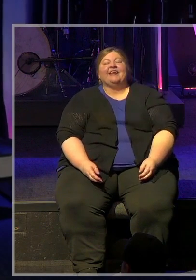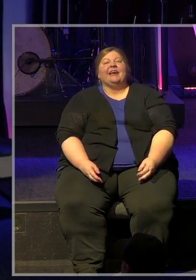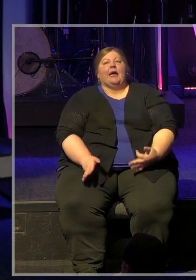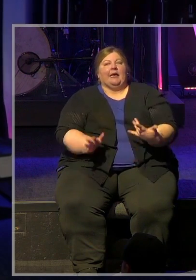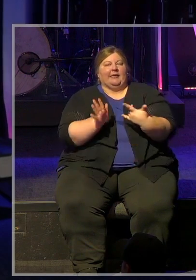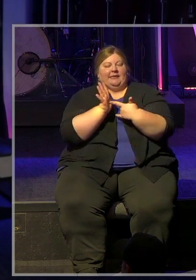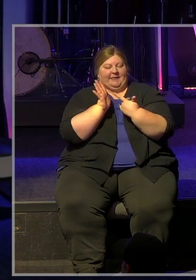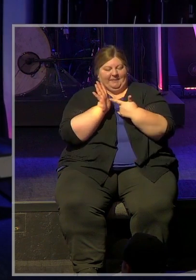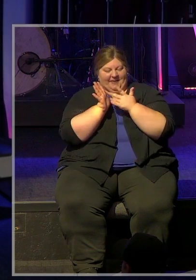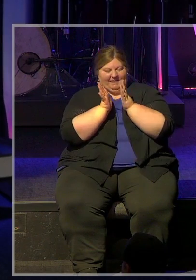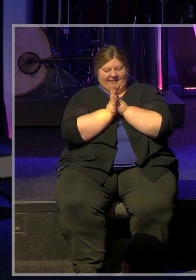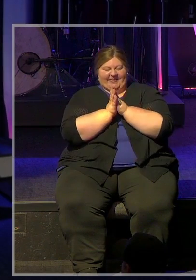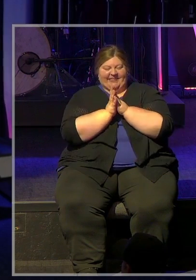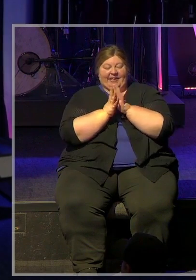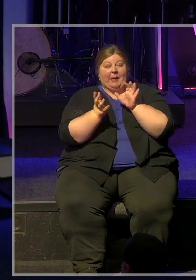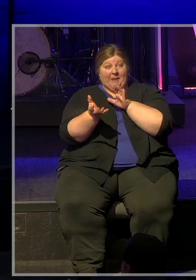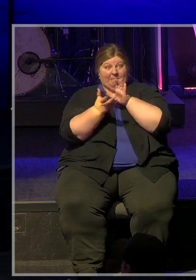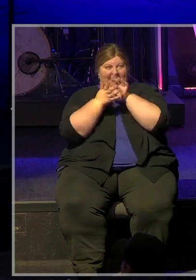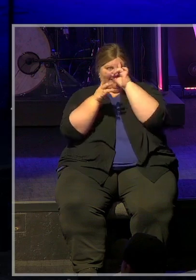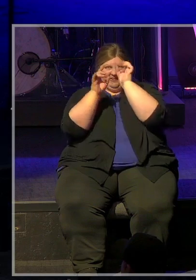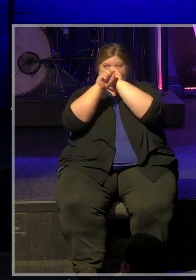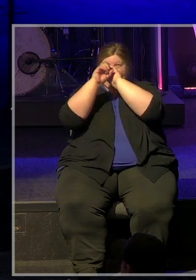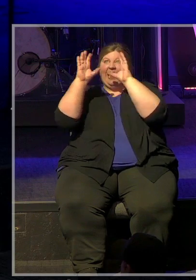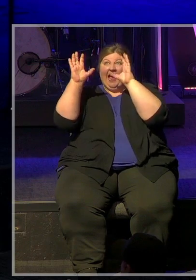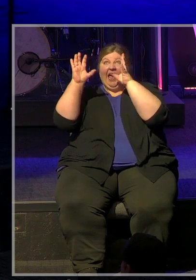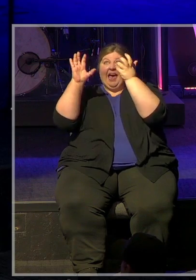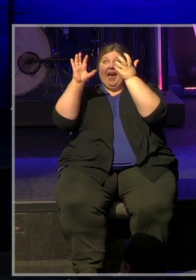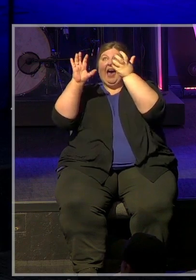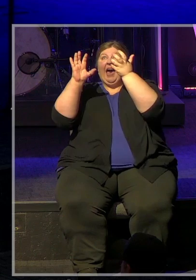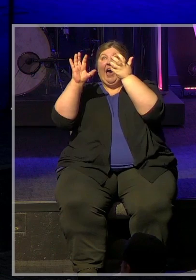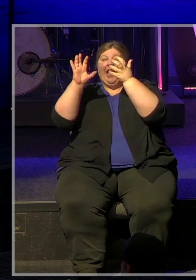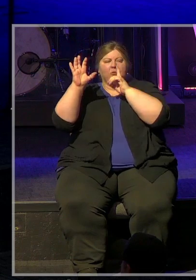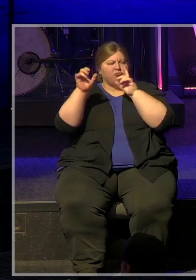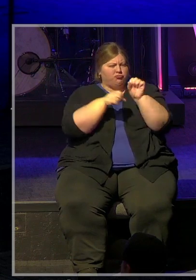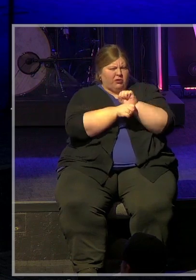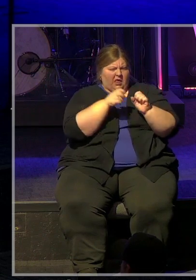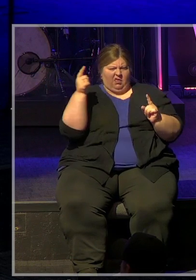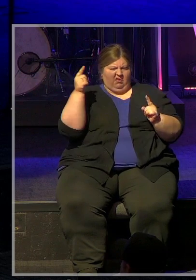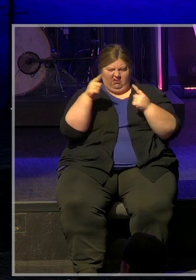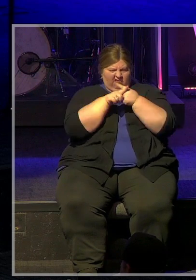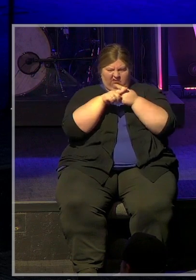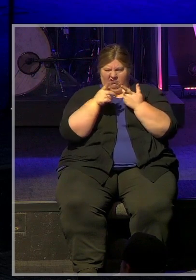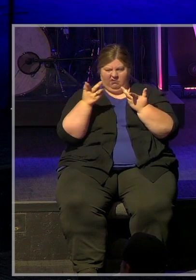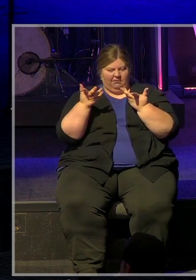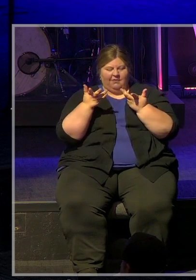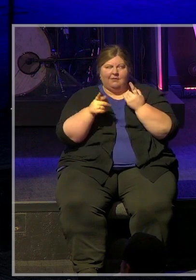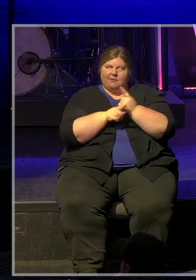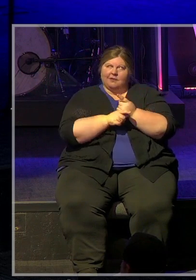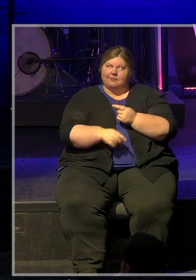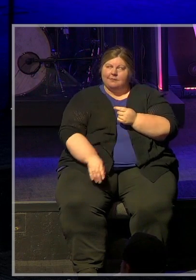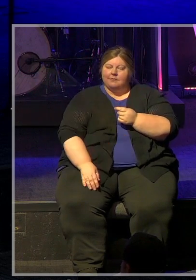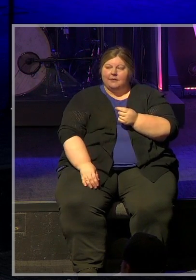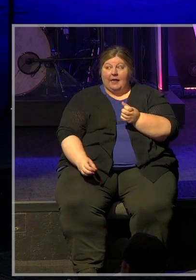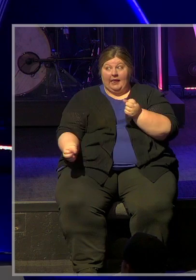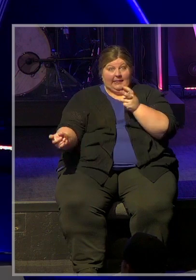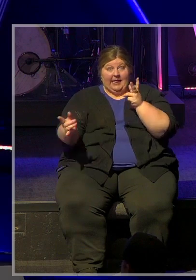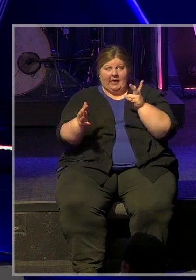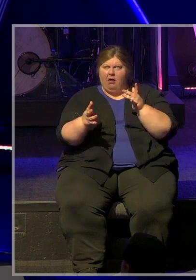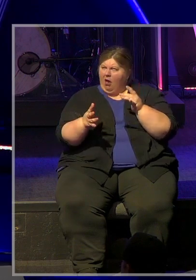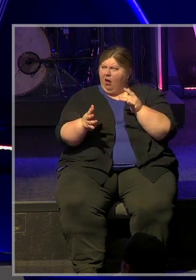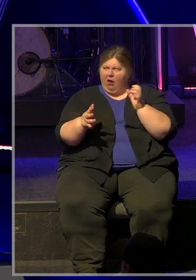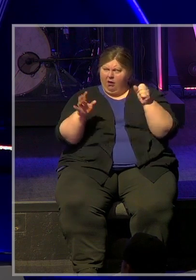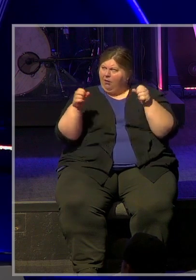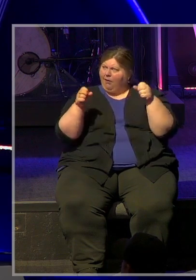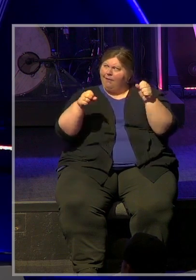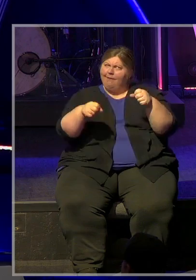our idea of what marriage will look like clashes with reality. Amen? There's a lot more amens after that story, right? You go, you know what? I